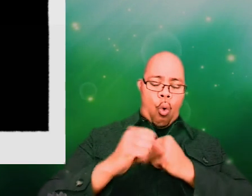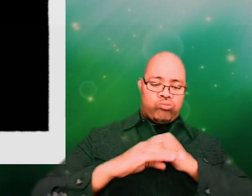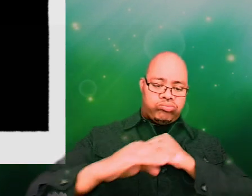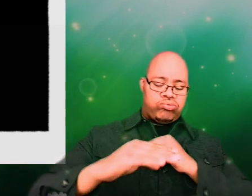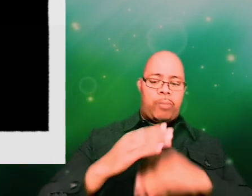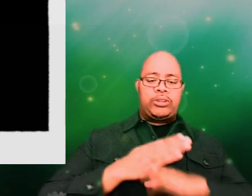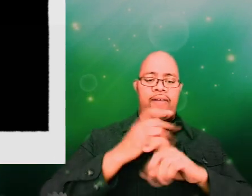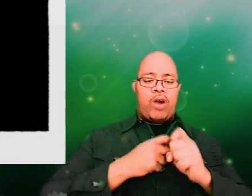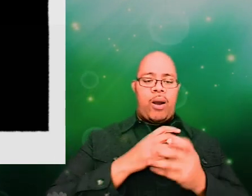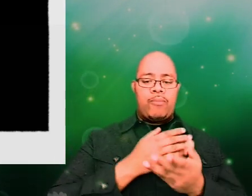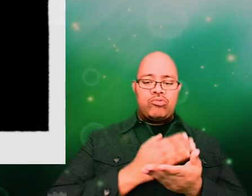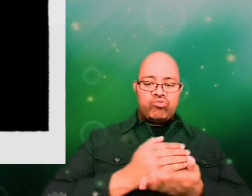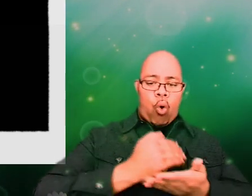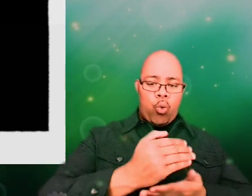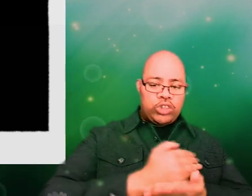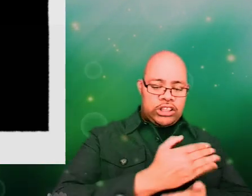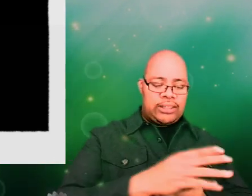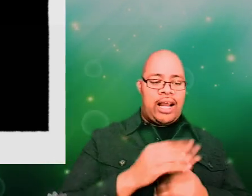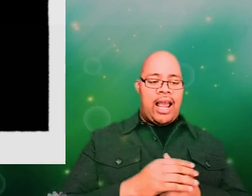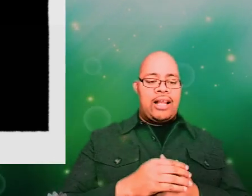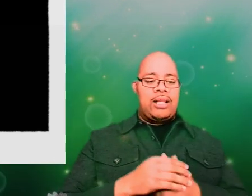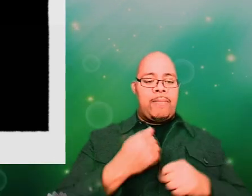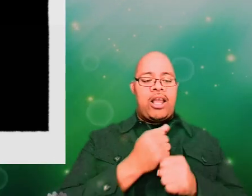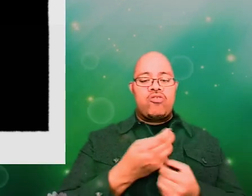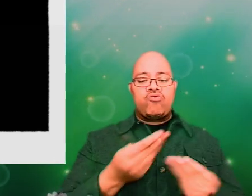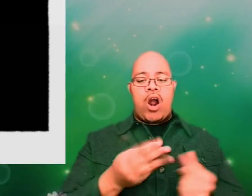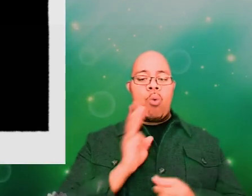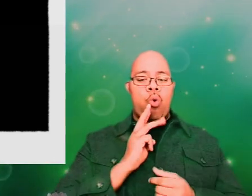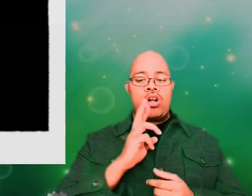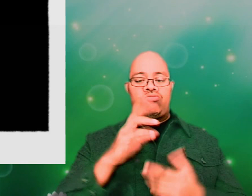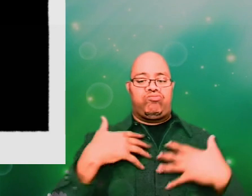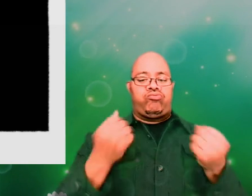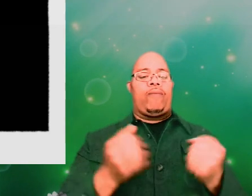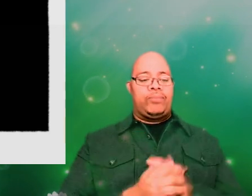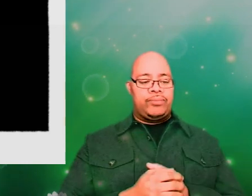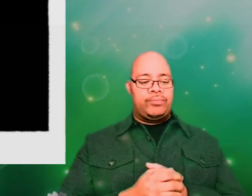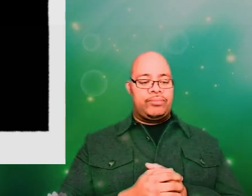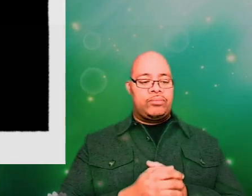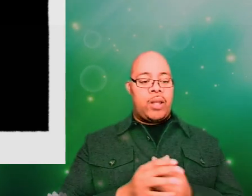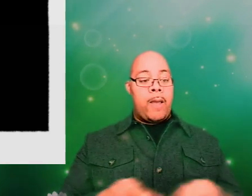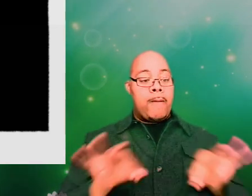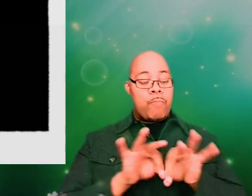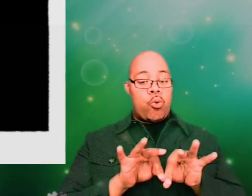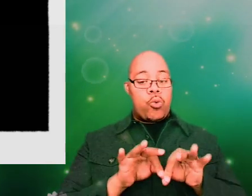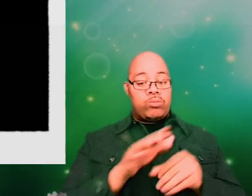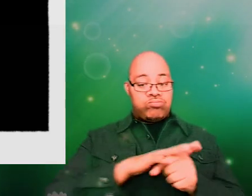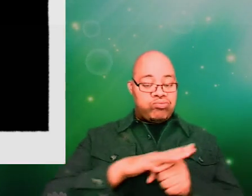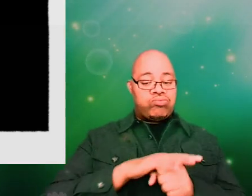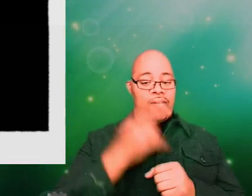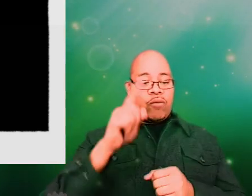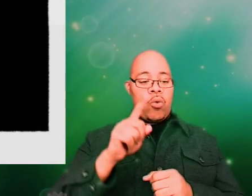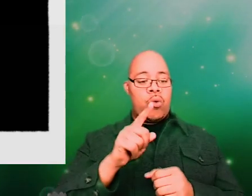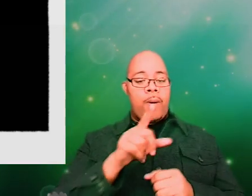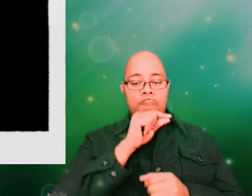protection from erosion and even facilitate groundwater recharge, providing critical habitat and resting area for